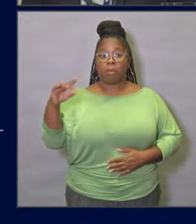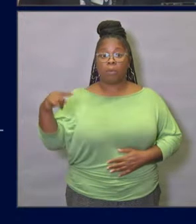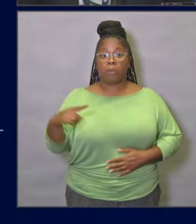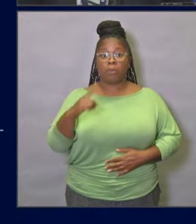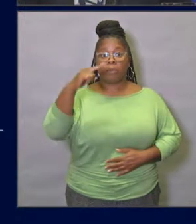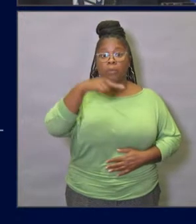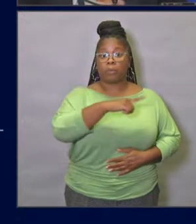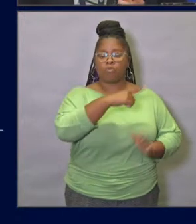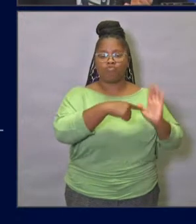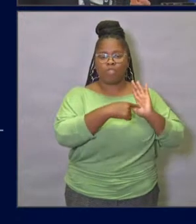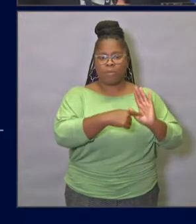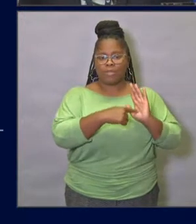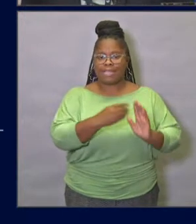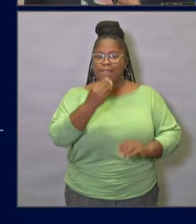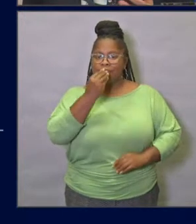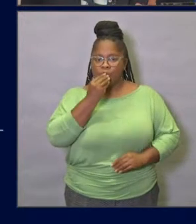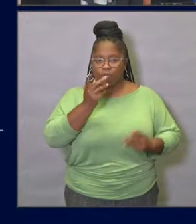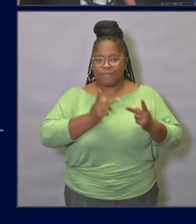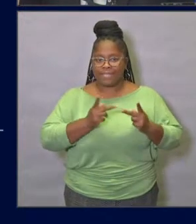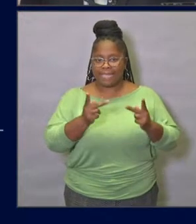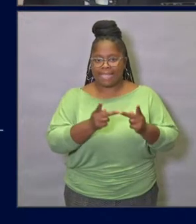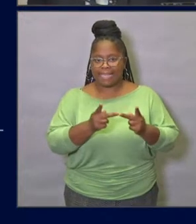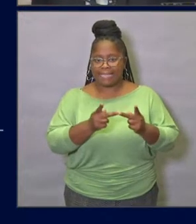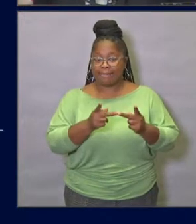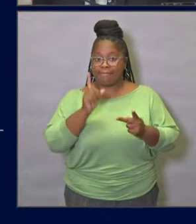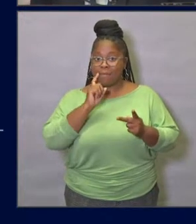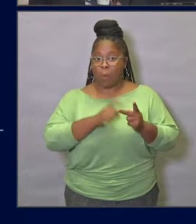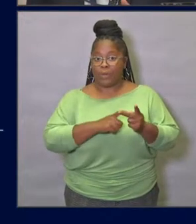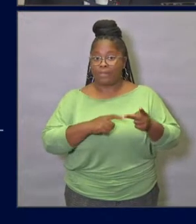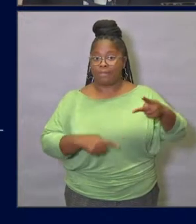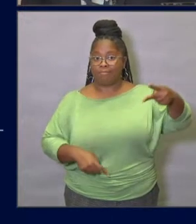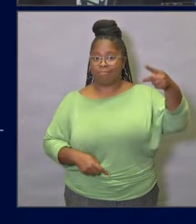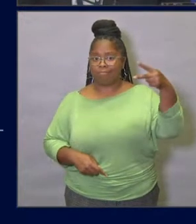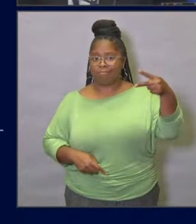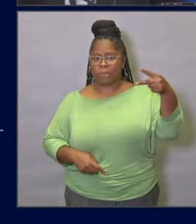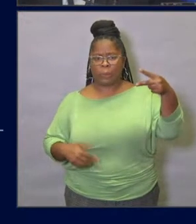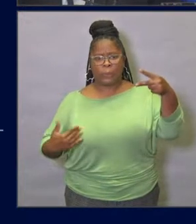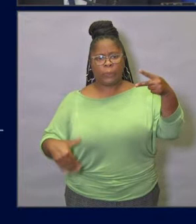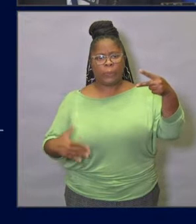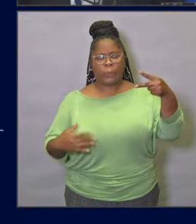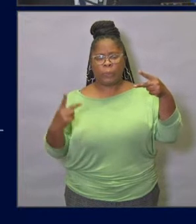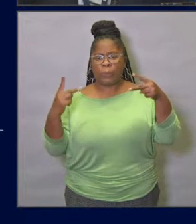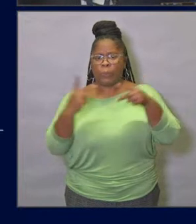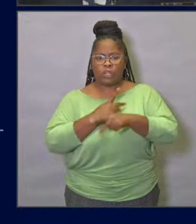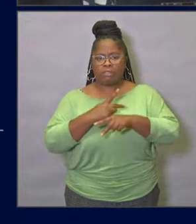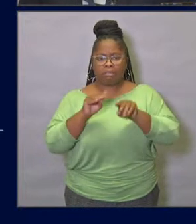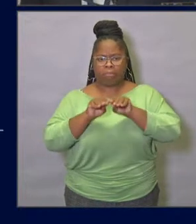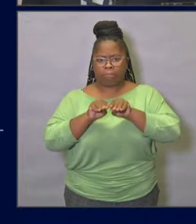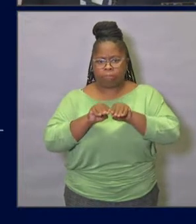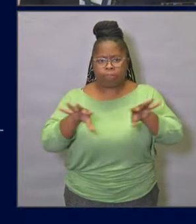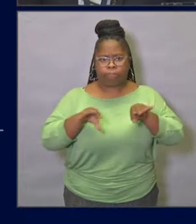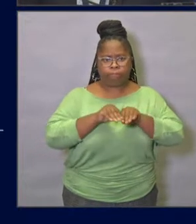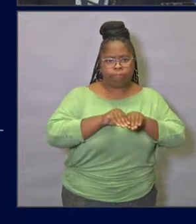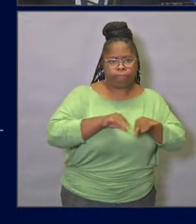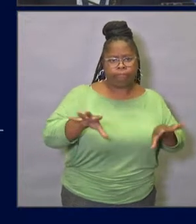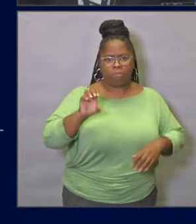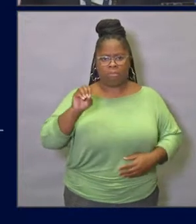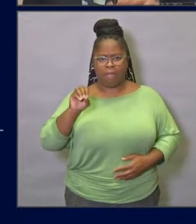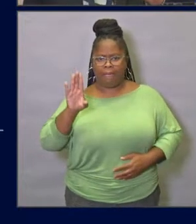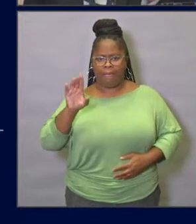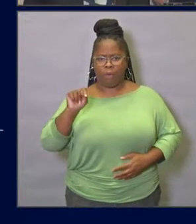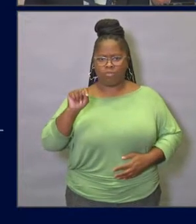food facilities. And as you can see, these are the two workplaces where we've had the most outbreaks. And